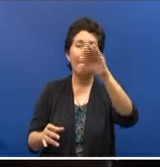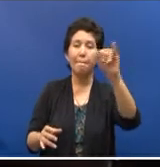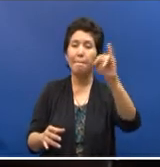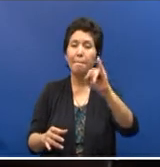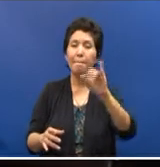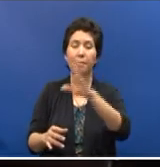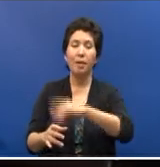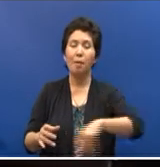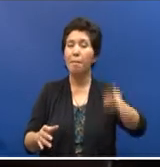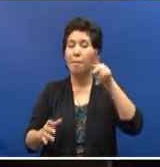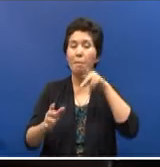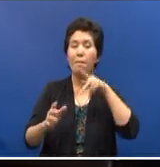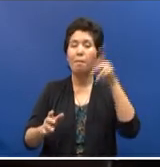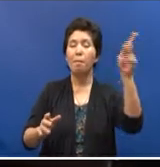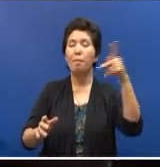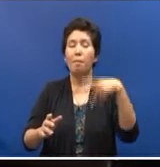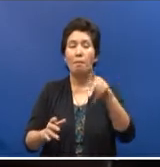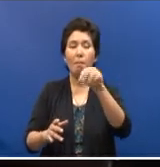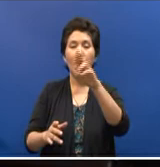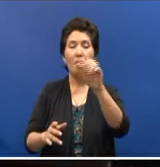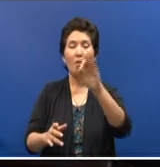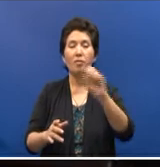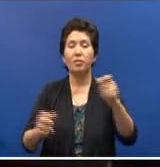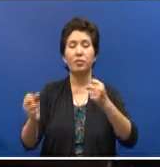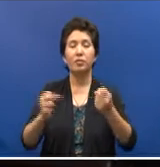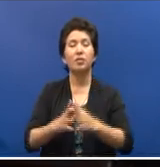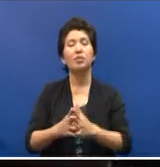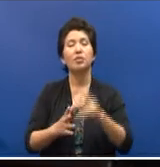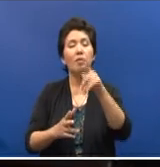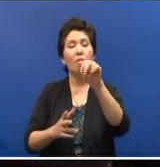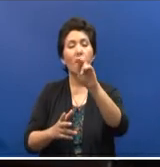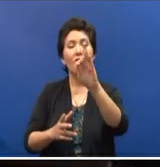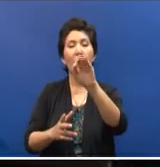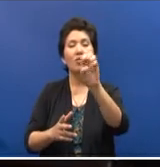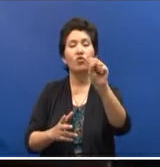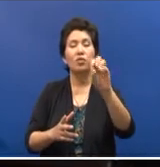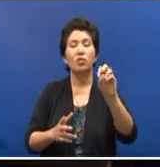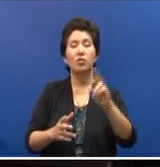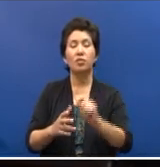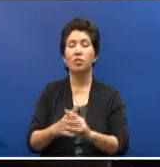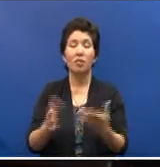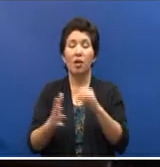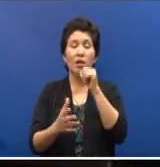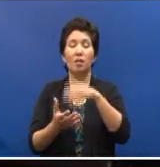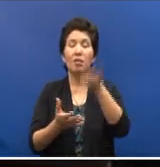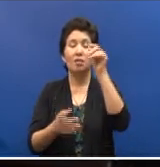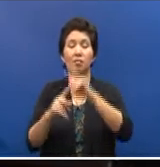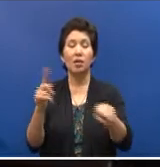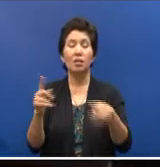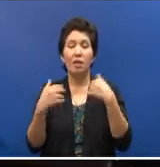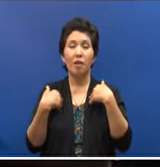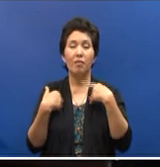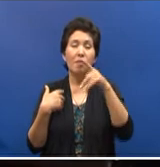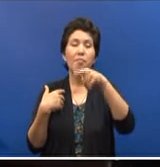okay, professors, okay, the government servers, judges, okay. So you can see the